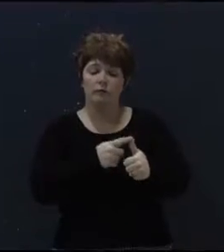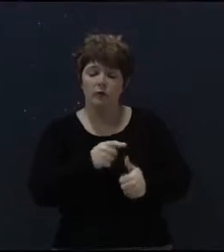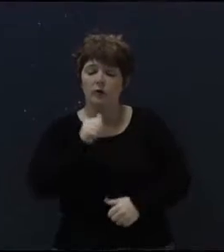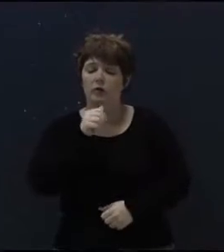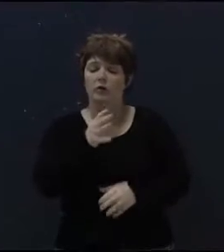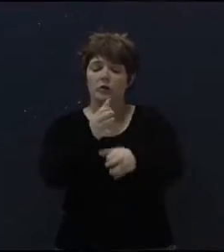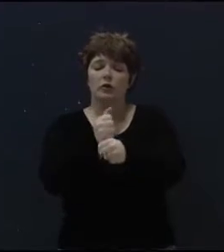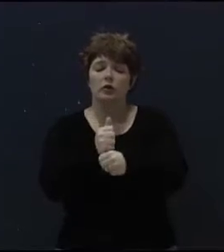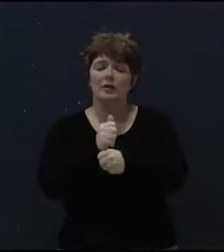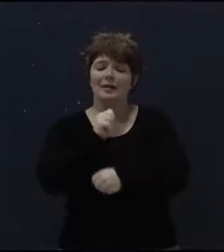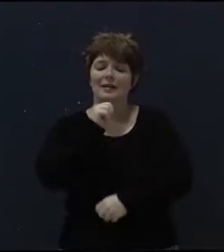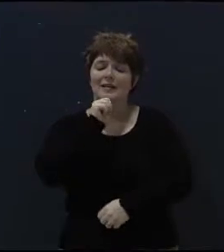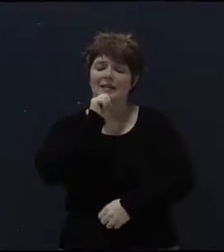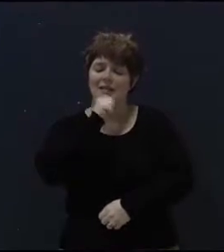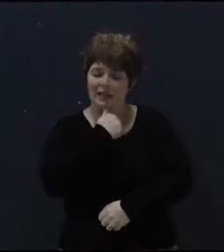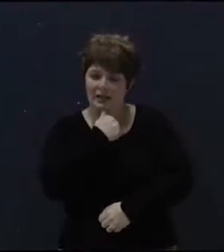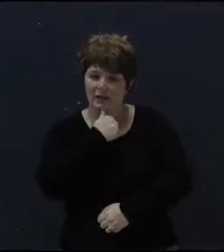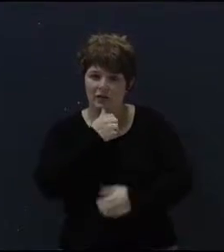his best.